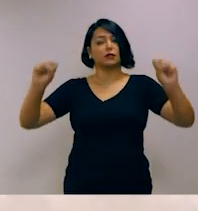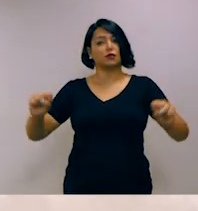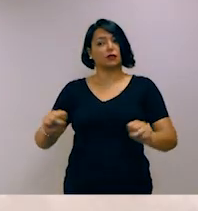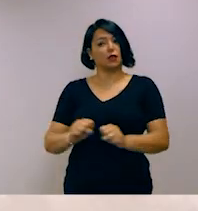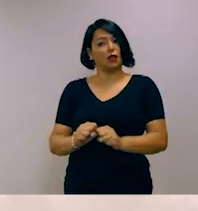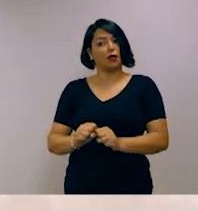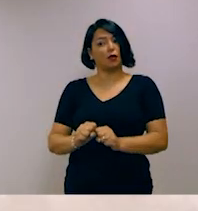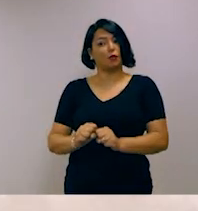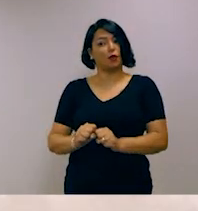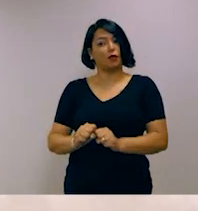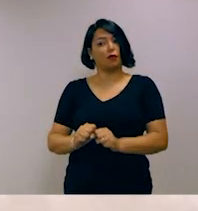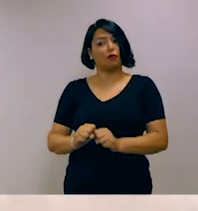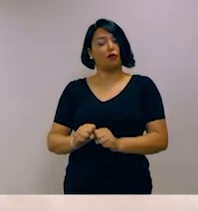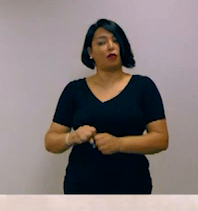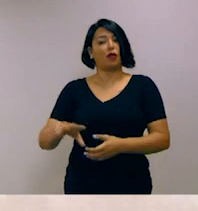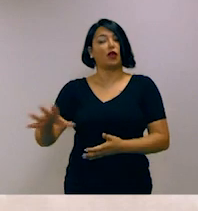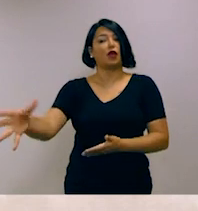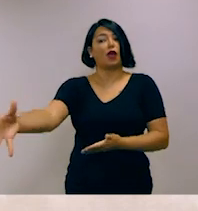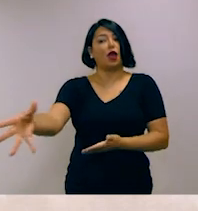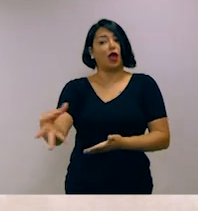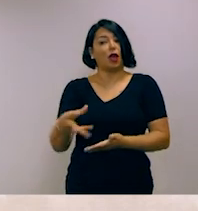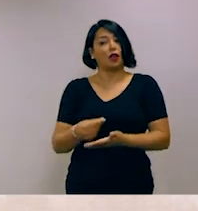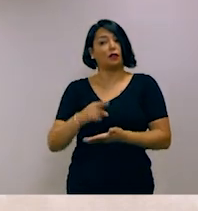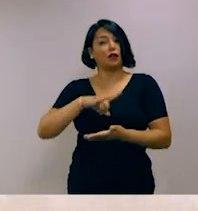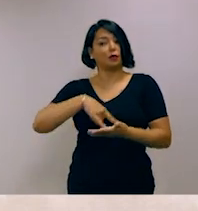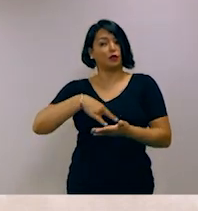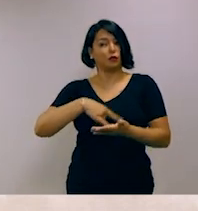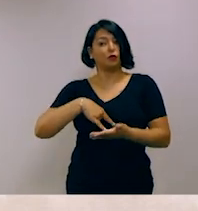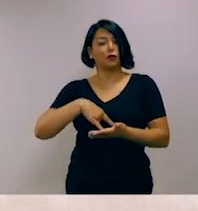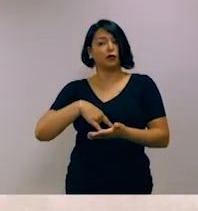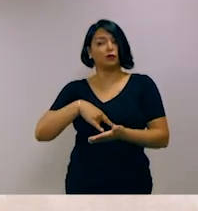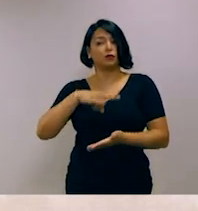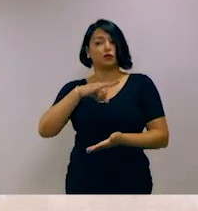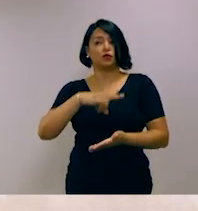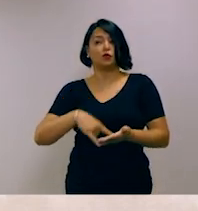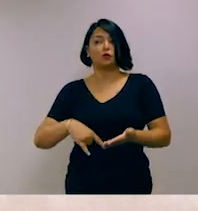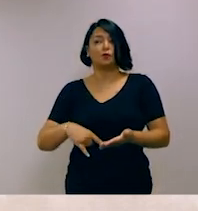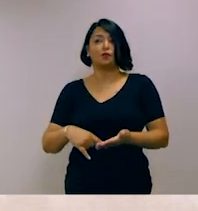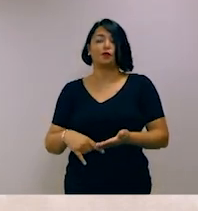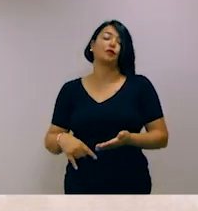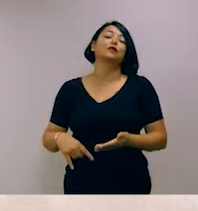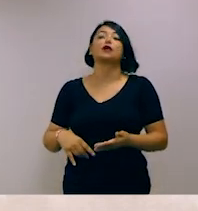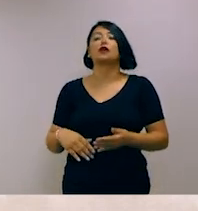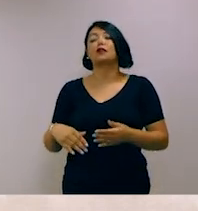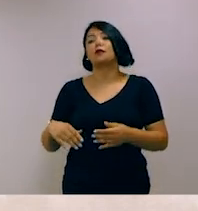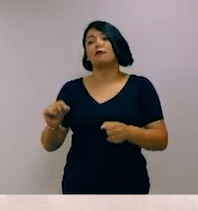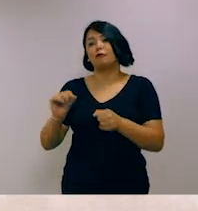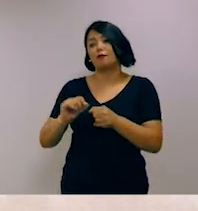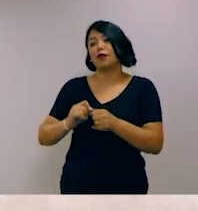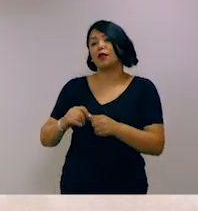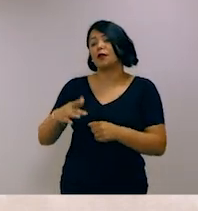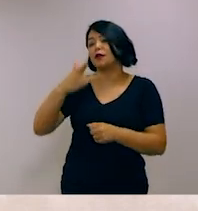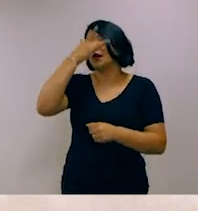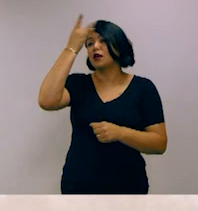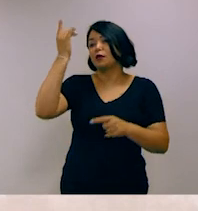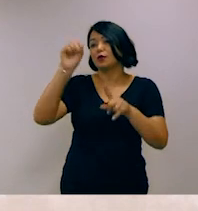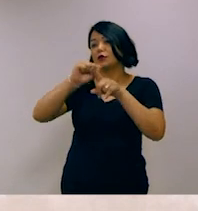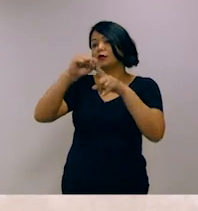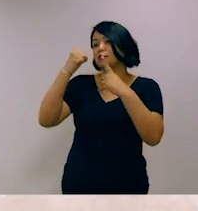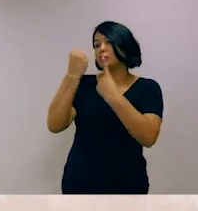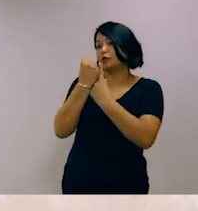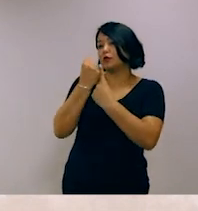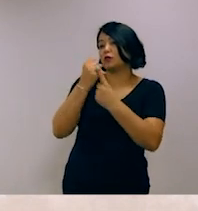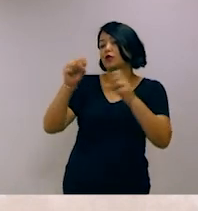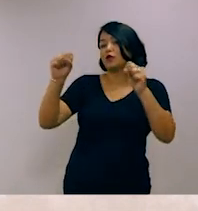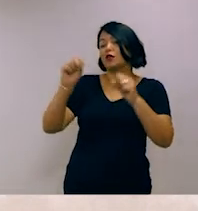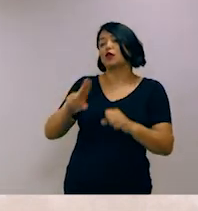regularized system that receives all the petitions and requests. So the request is carried out by